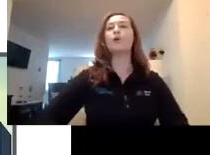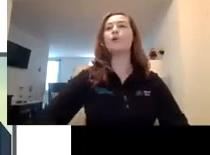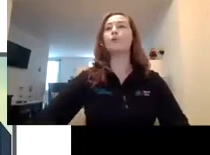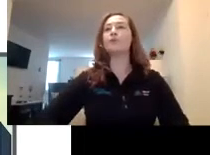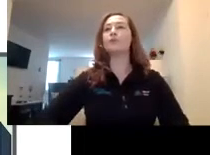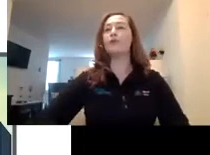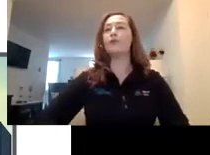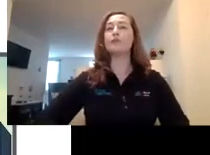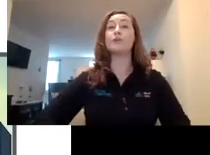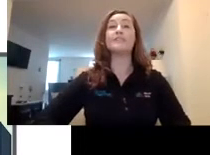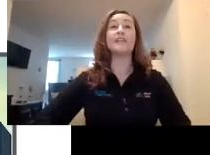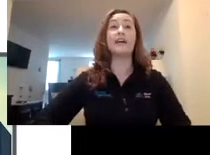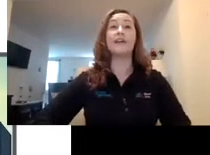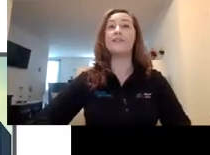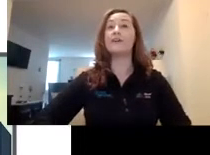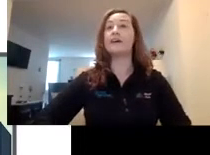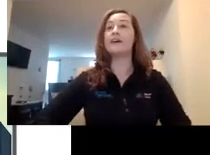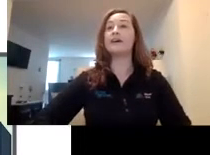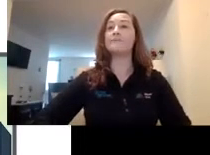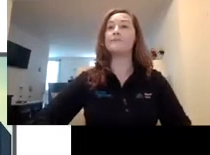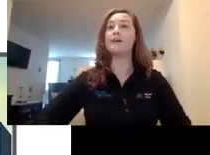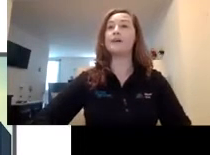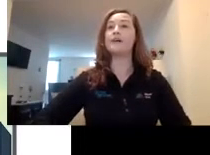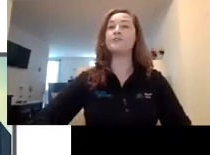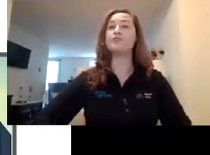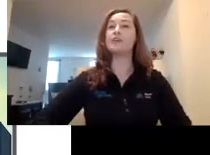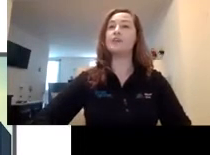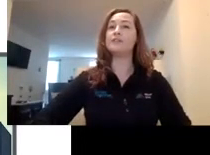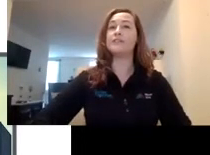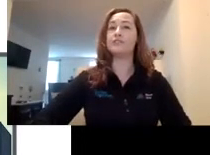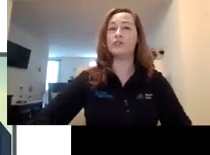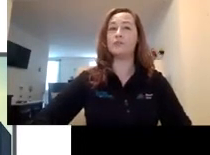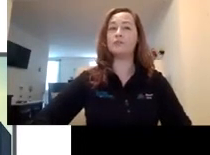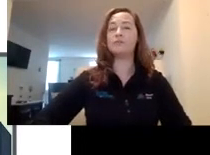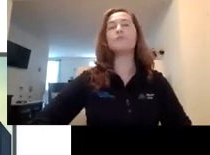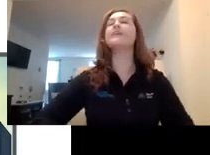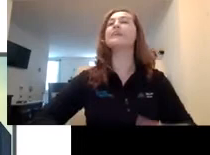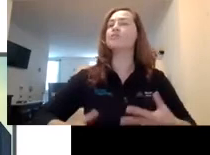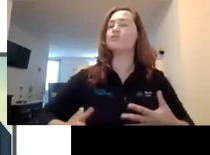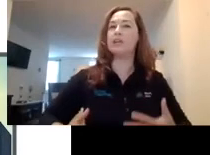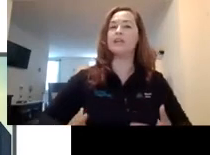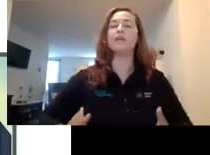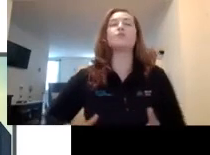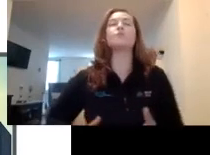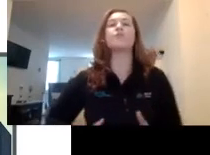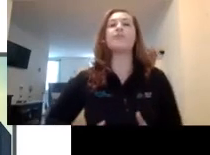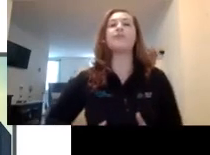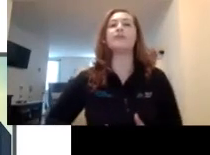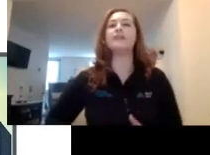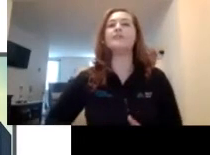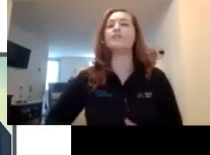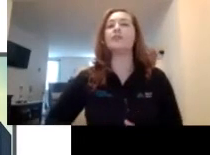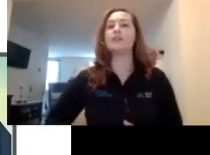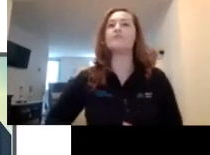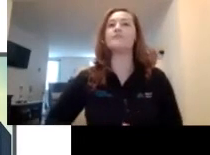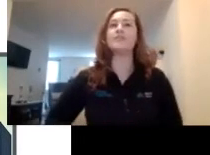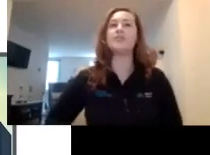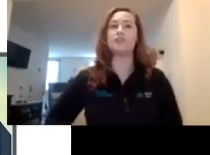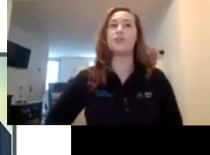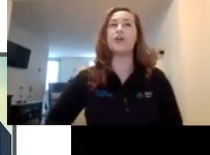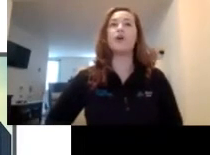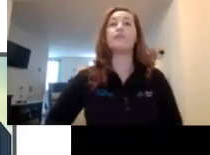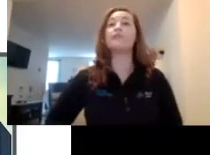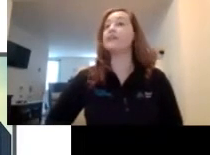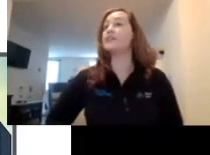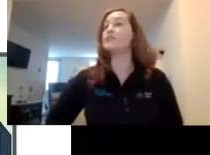we all were called to attend a training session, not really a training, it was rather an interactive